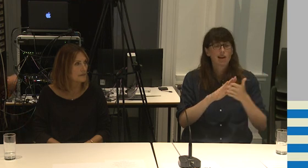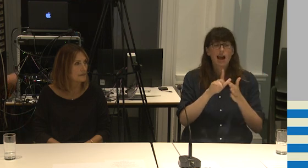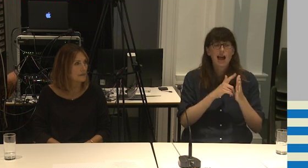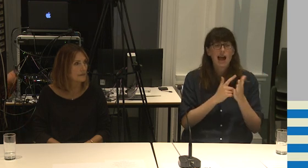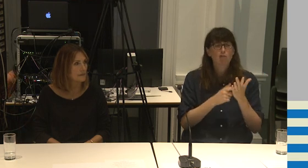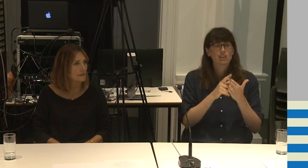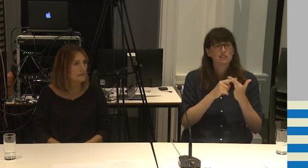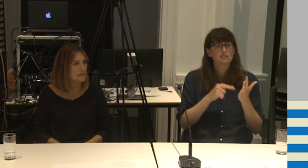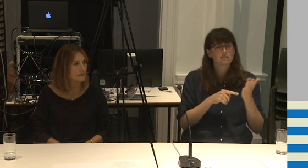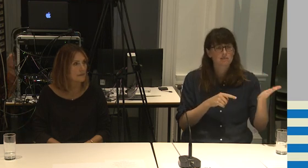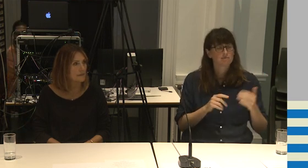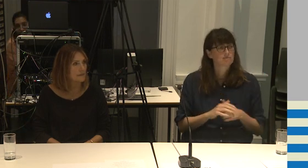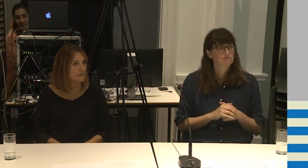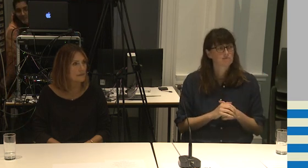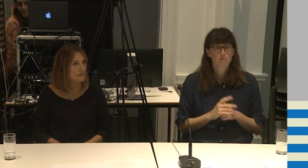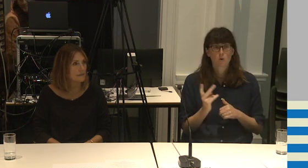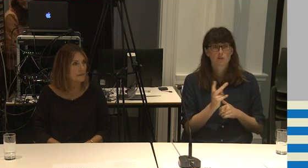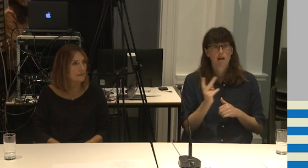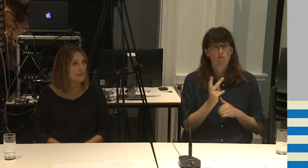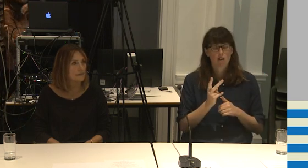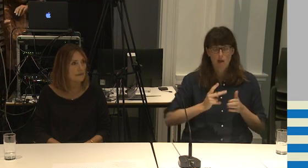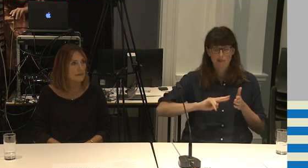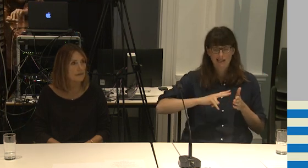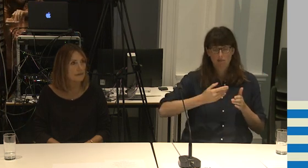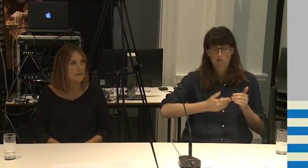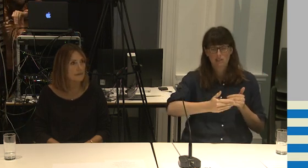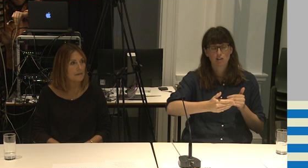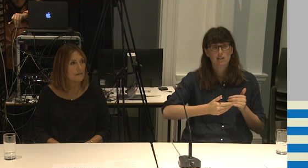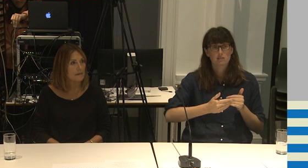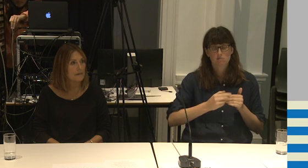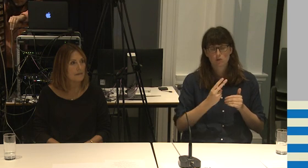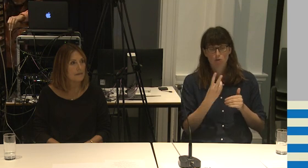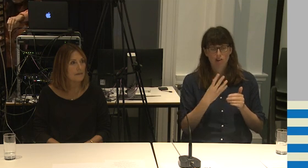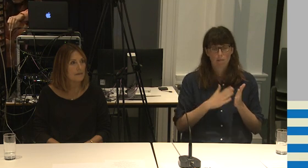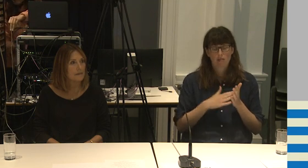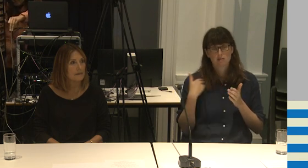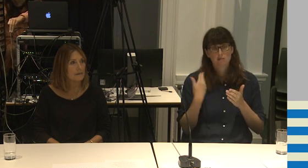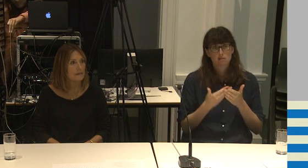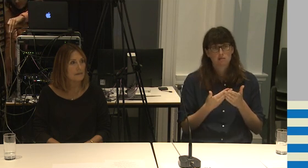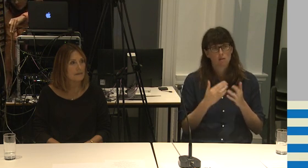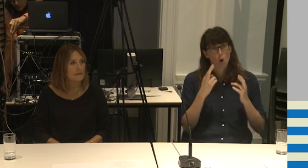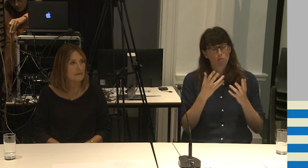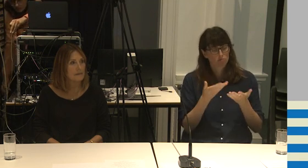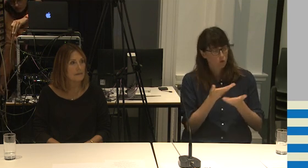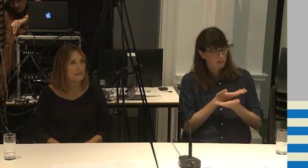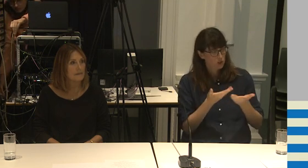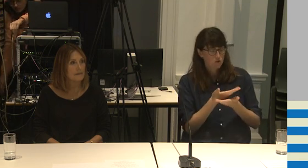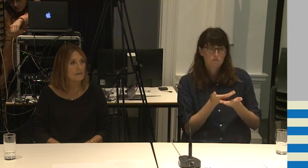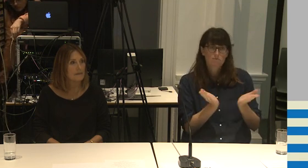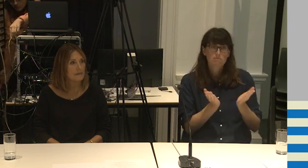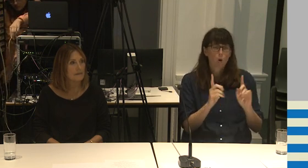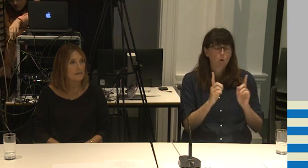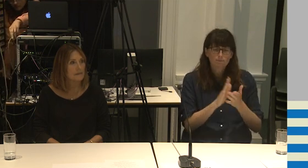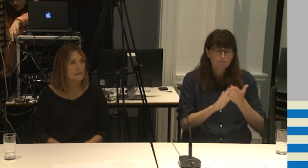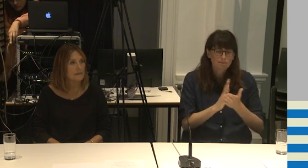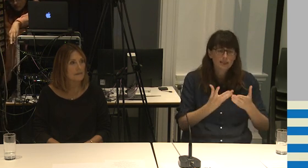Jennings. And together we've been planning this series for a few months with the hope of widening the conversation about what makes